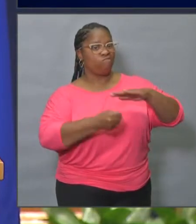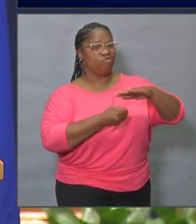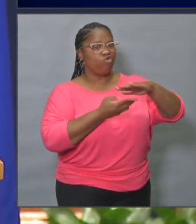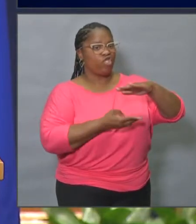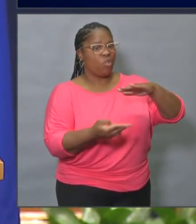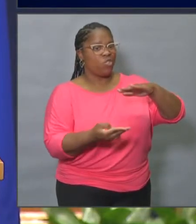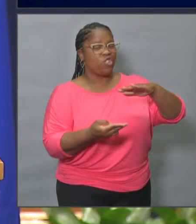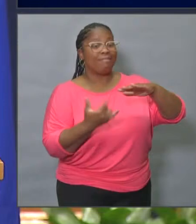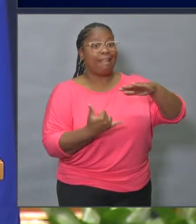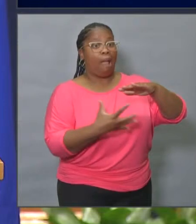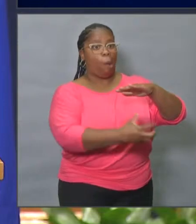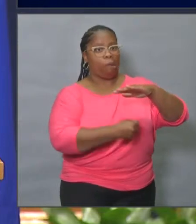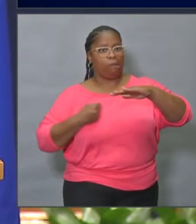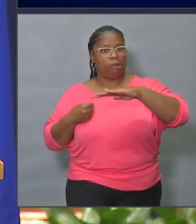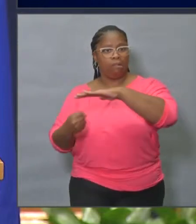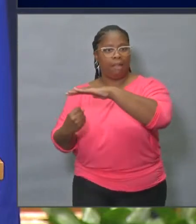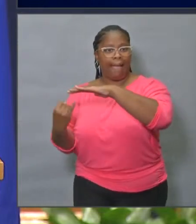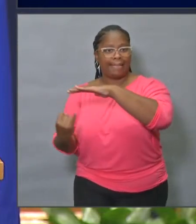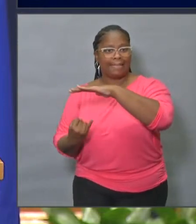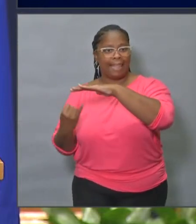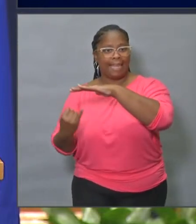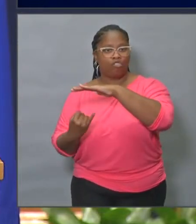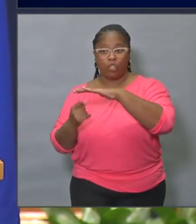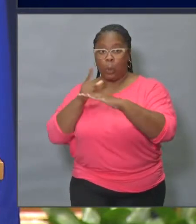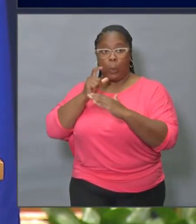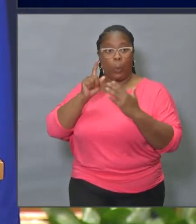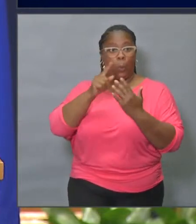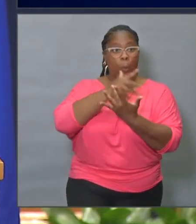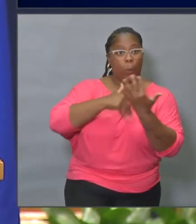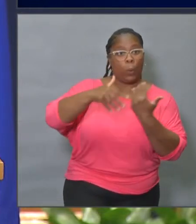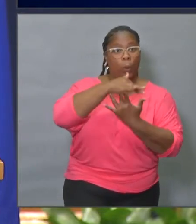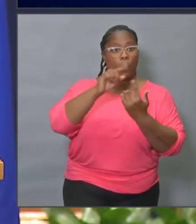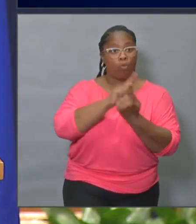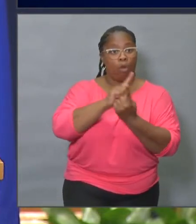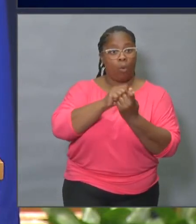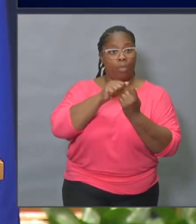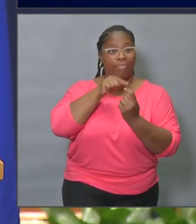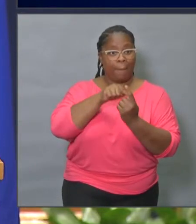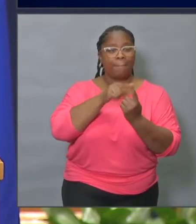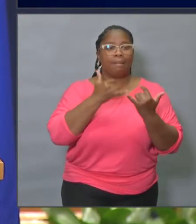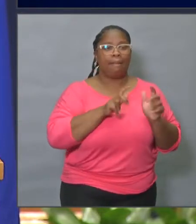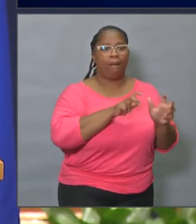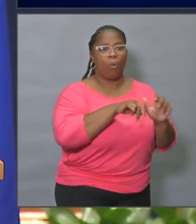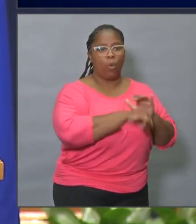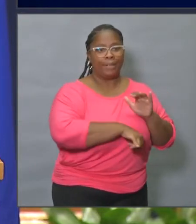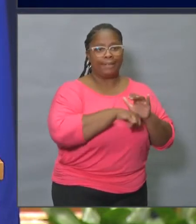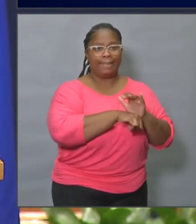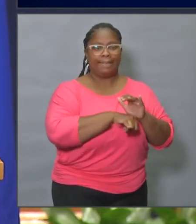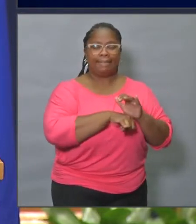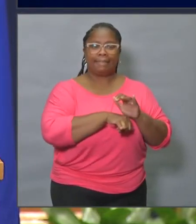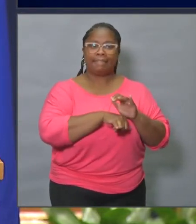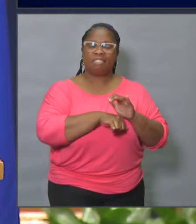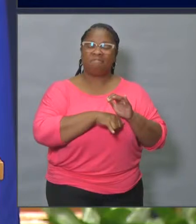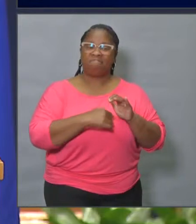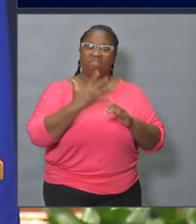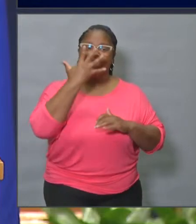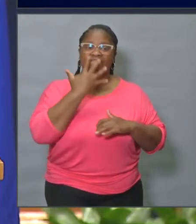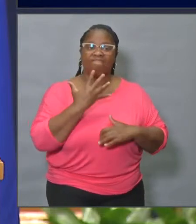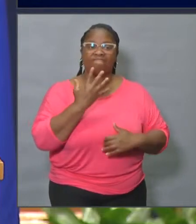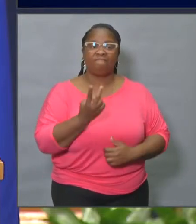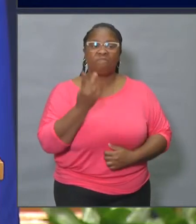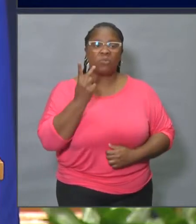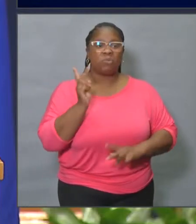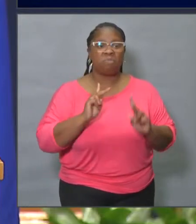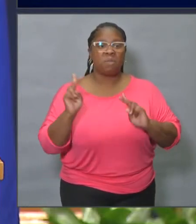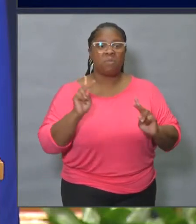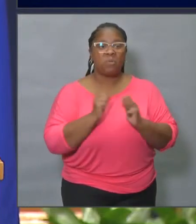appropriately isolated, and their close contacts are quarantined. I am sad to report that 2 additional people